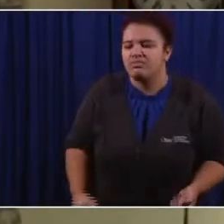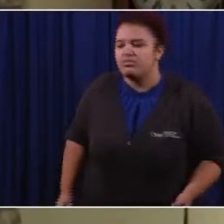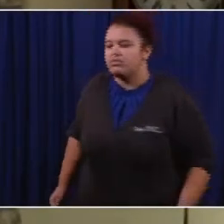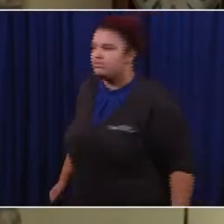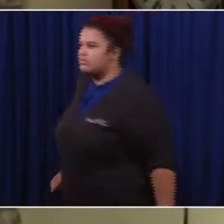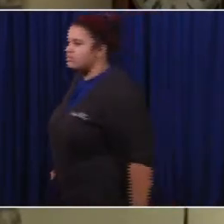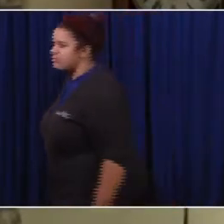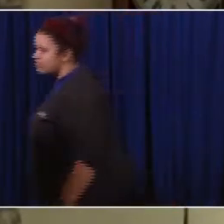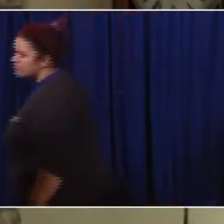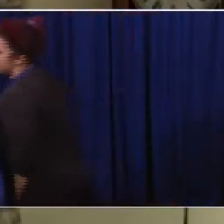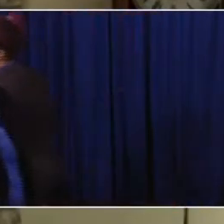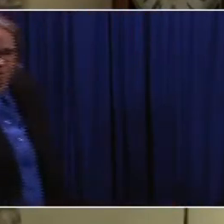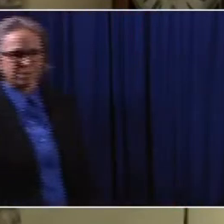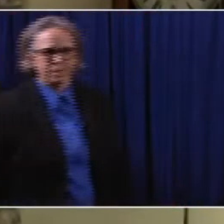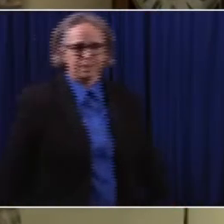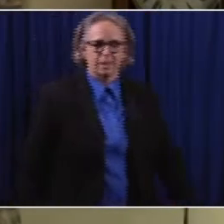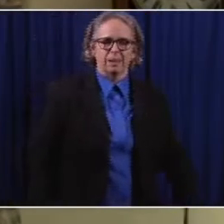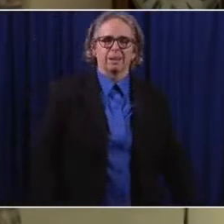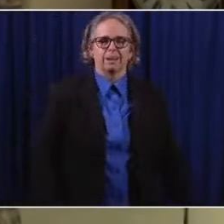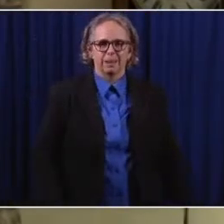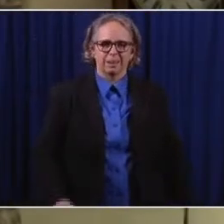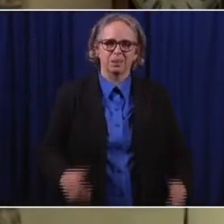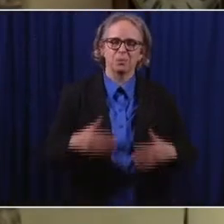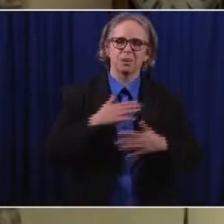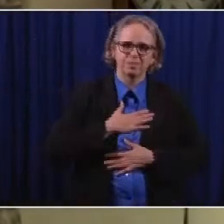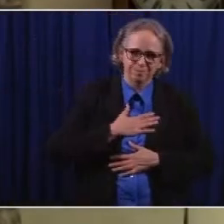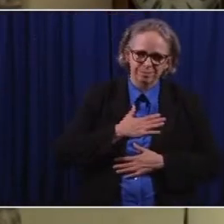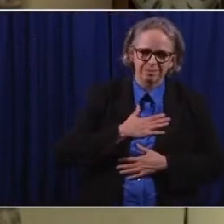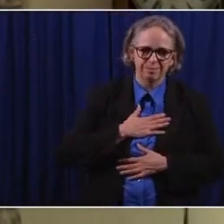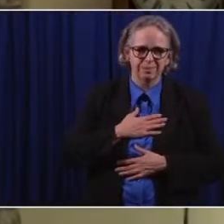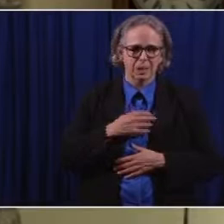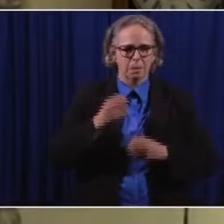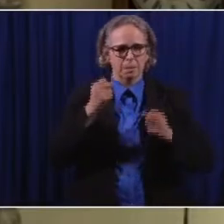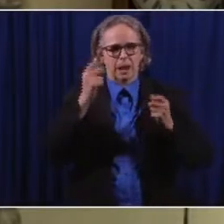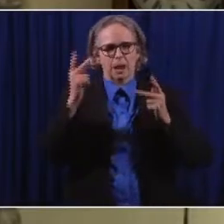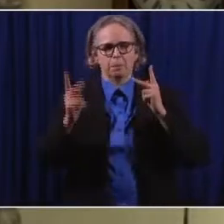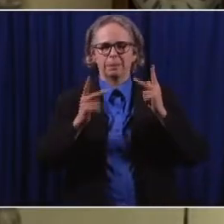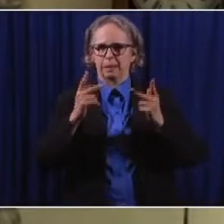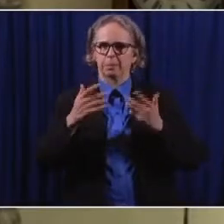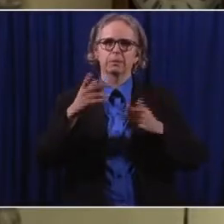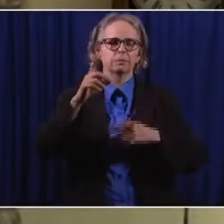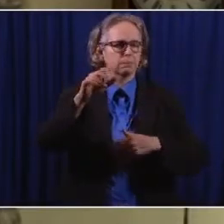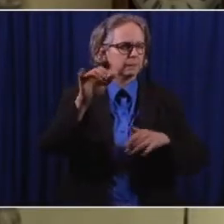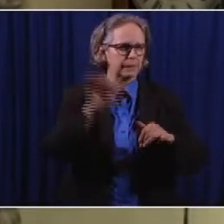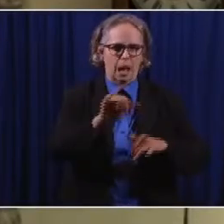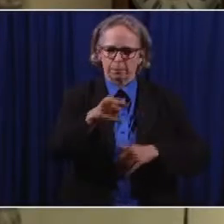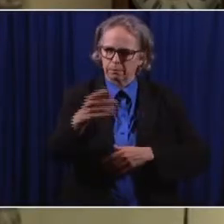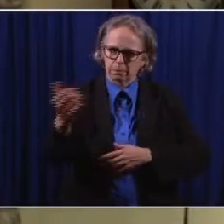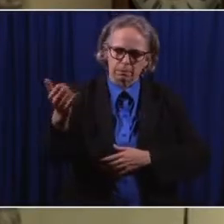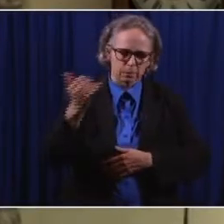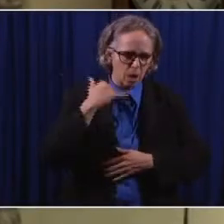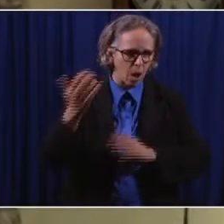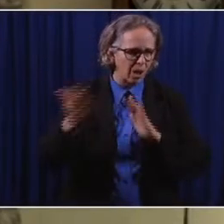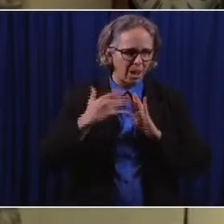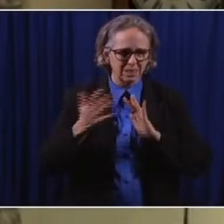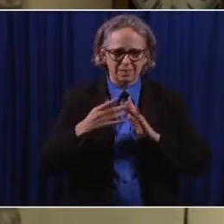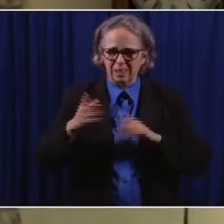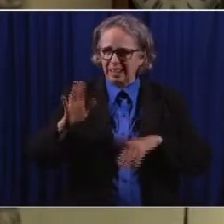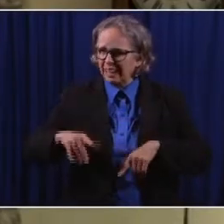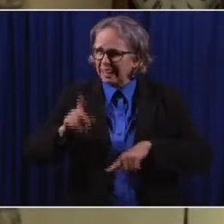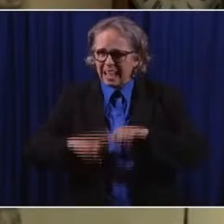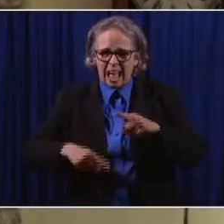get these calls, and my heart goes out to anybody who's not being able to visit their loved one. For a number of